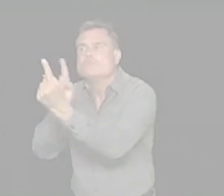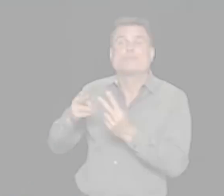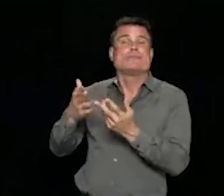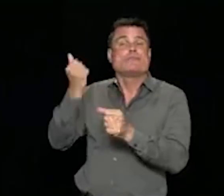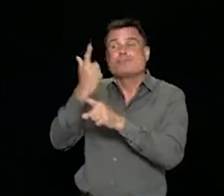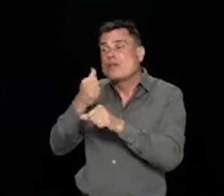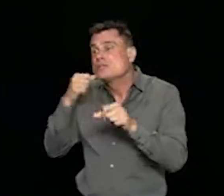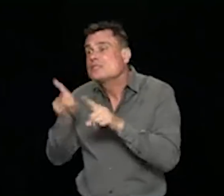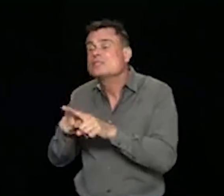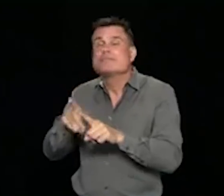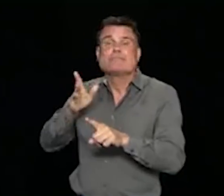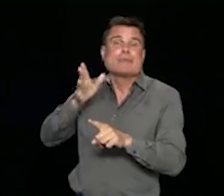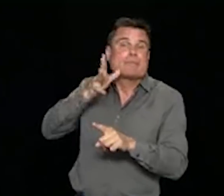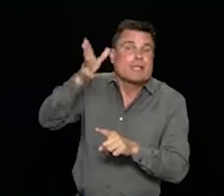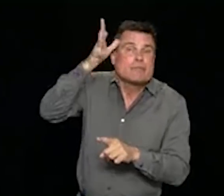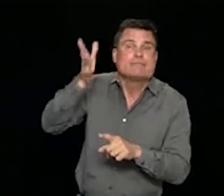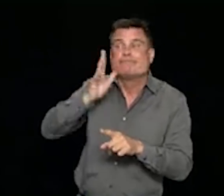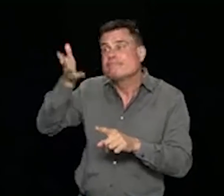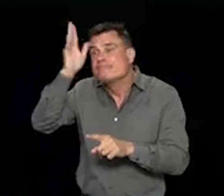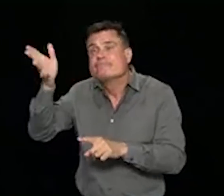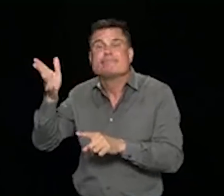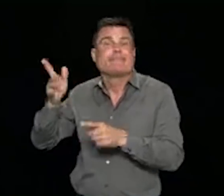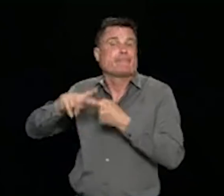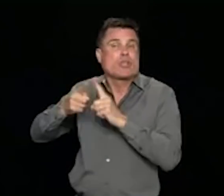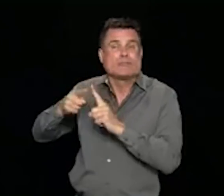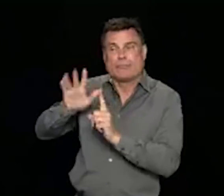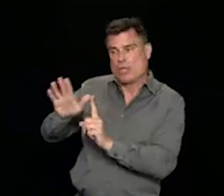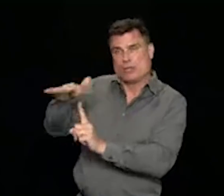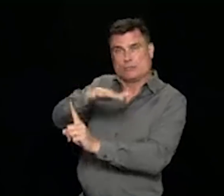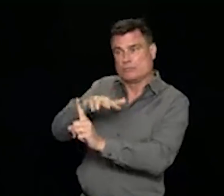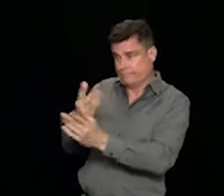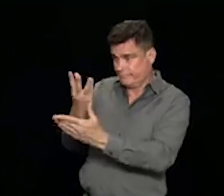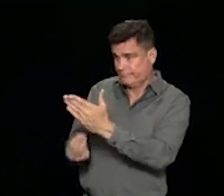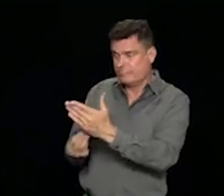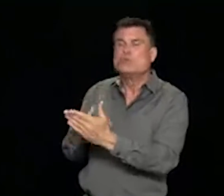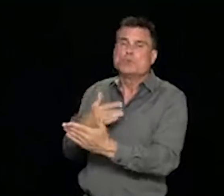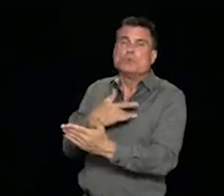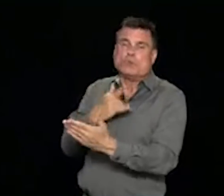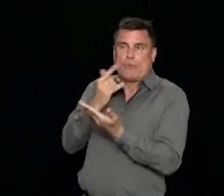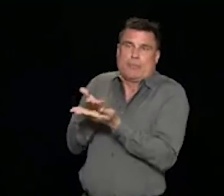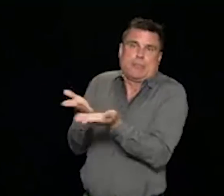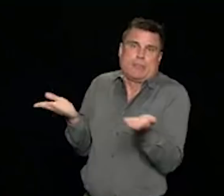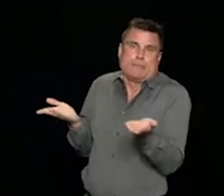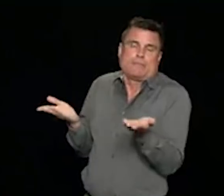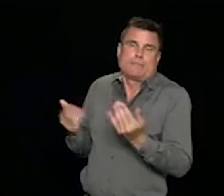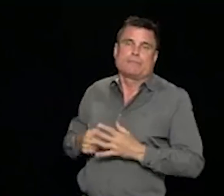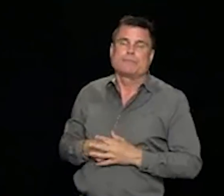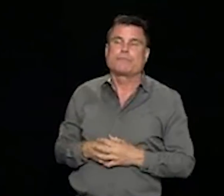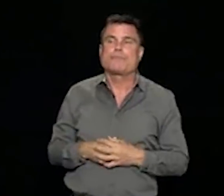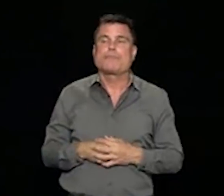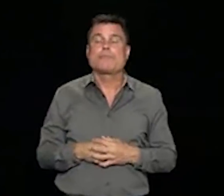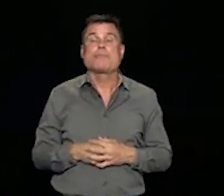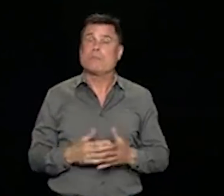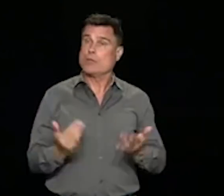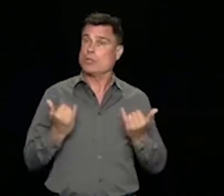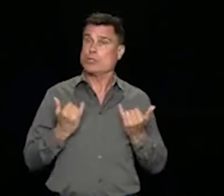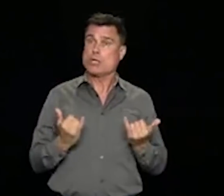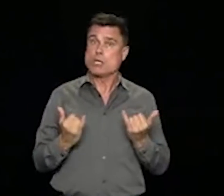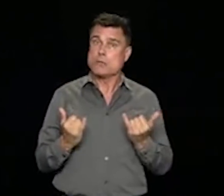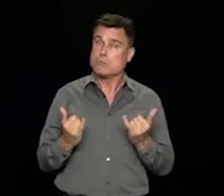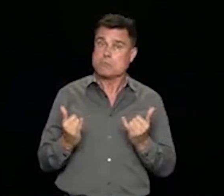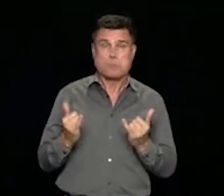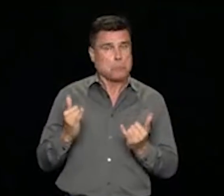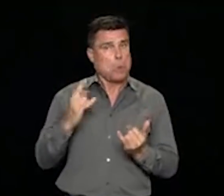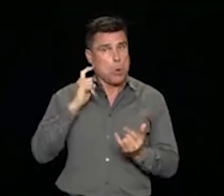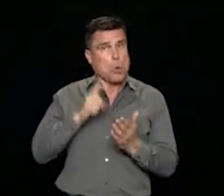safe. We're obviously pleased that there are no deaths to report today and only 11 new cases of COVID-19 in